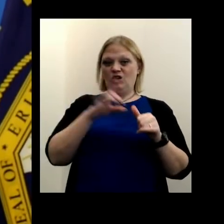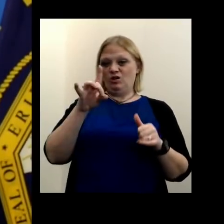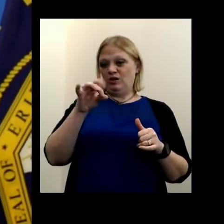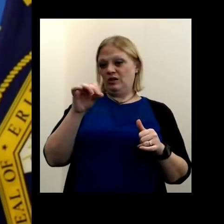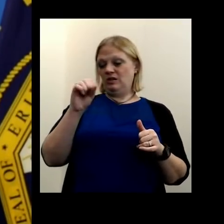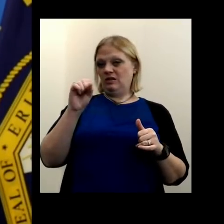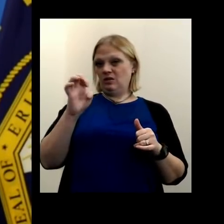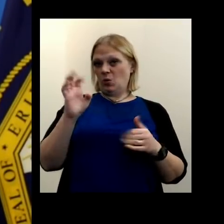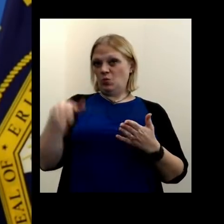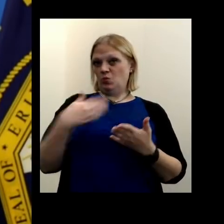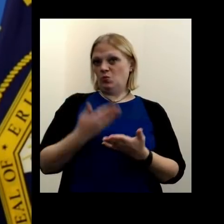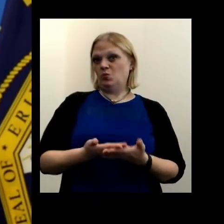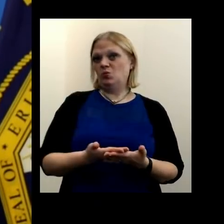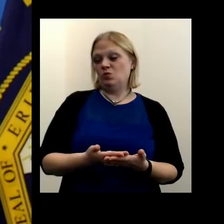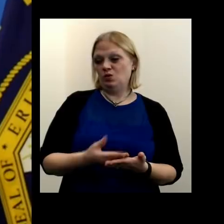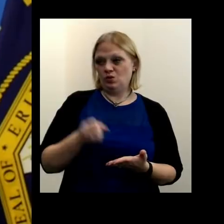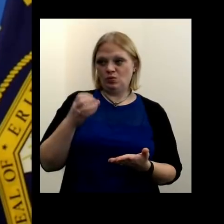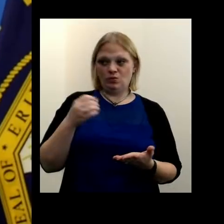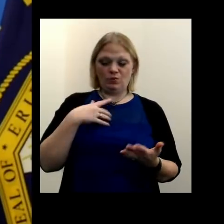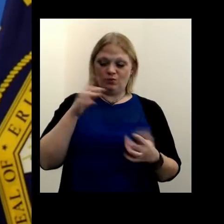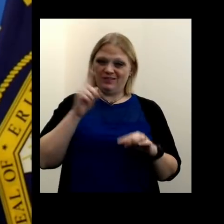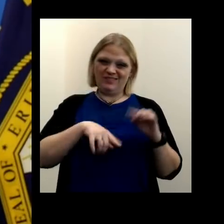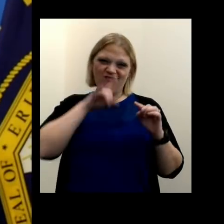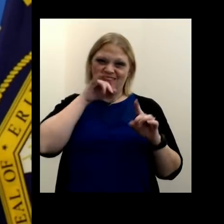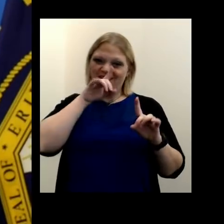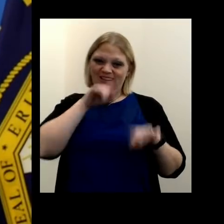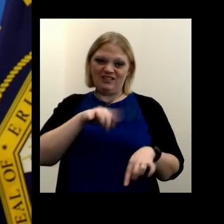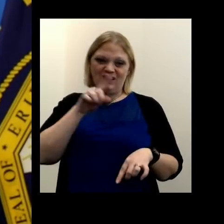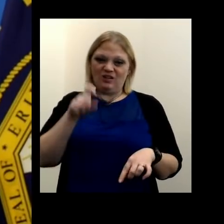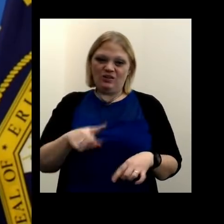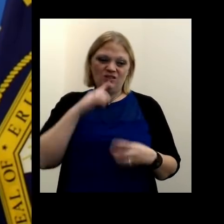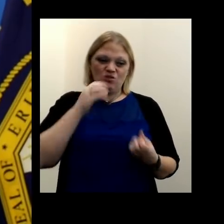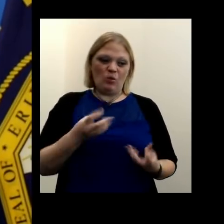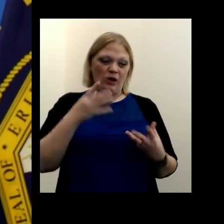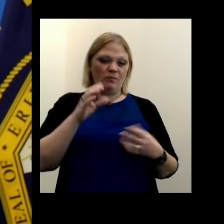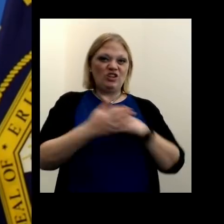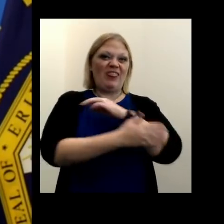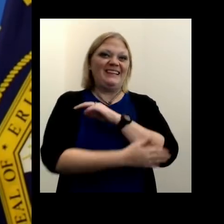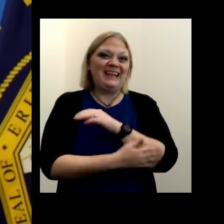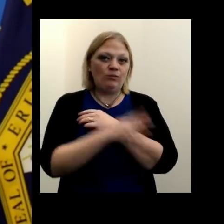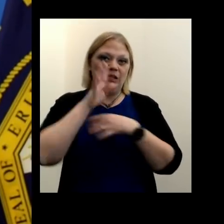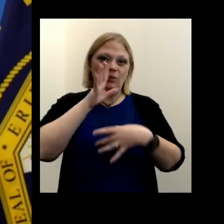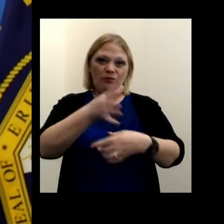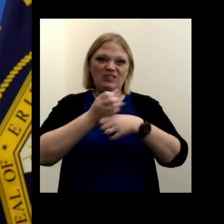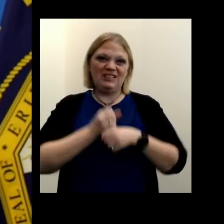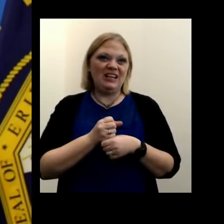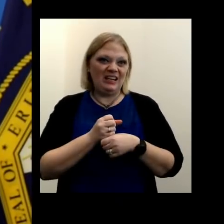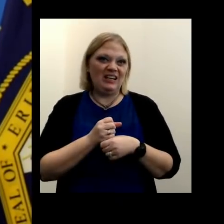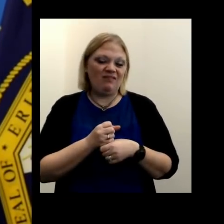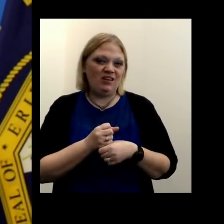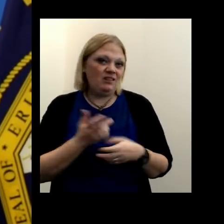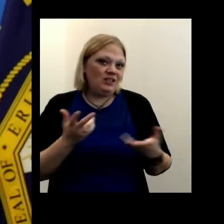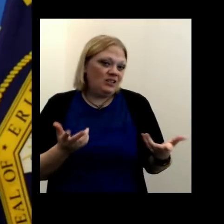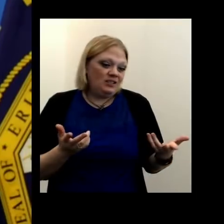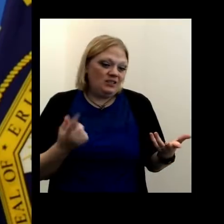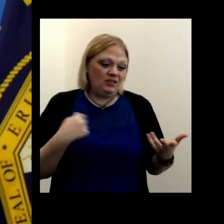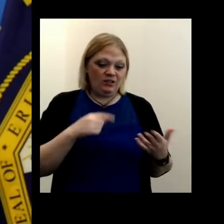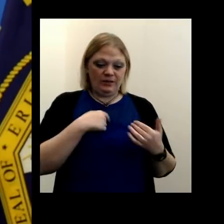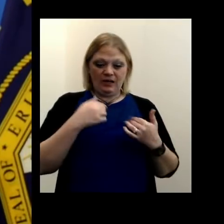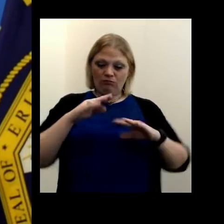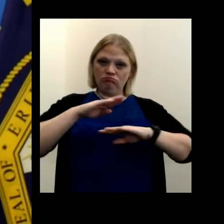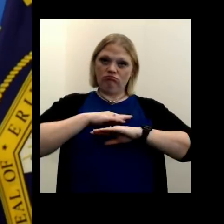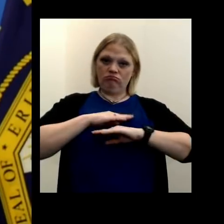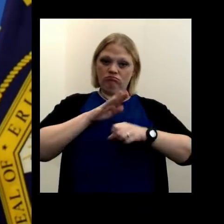arrive. So I can't really answer that question as to how much the county will actually receive. We do have sufficient